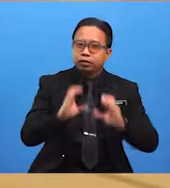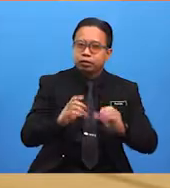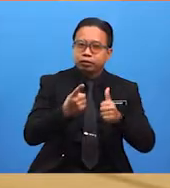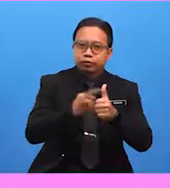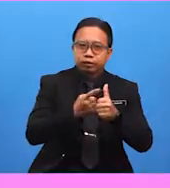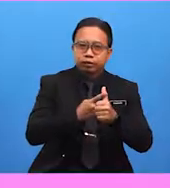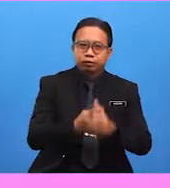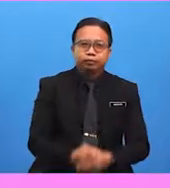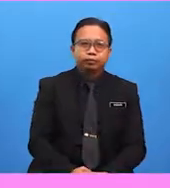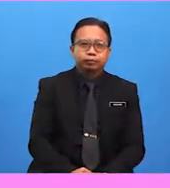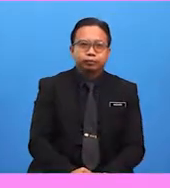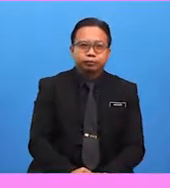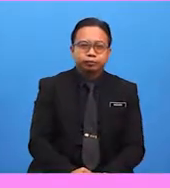first.